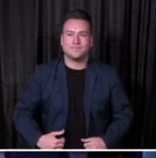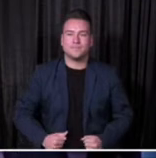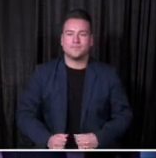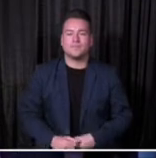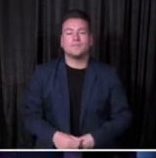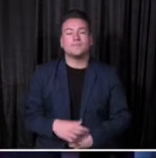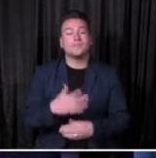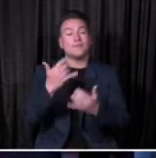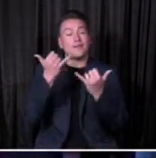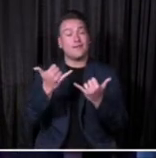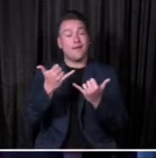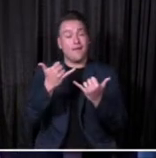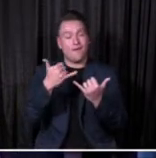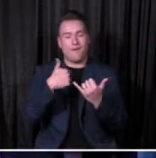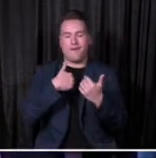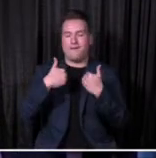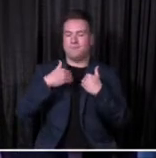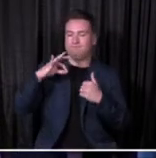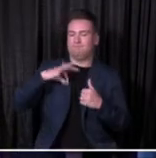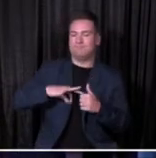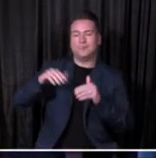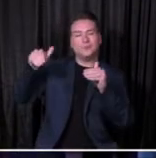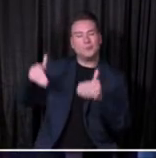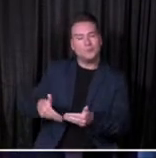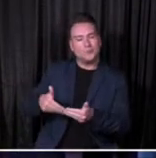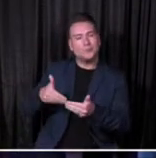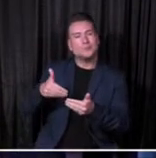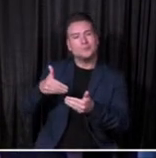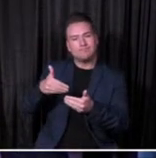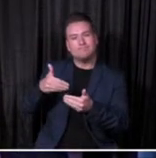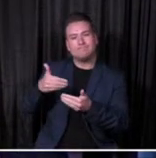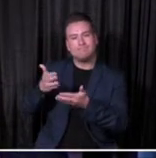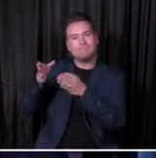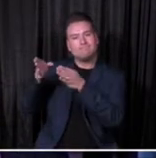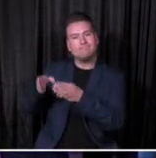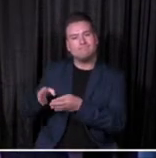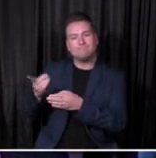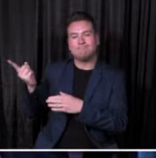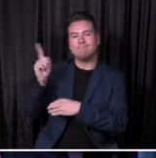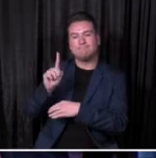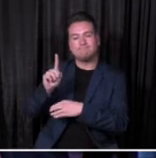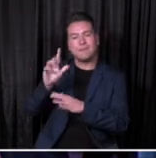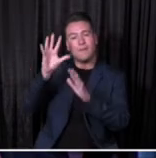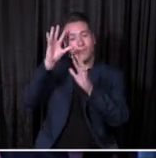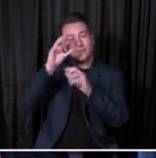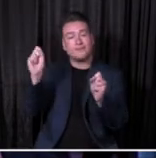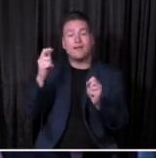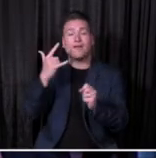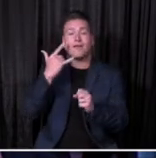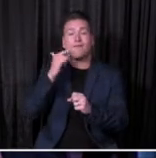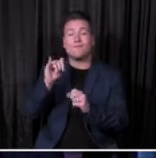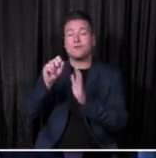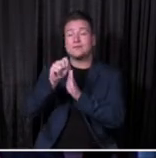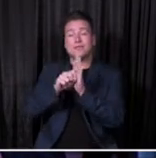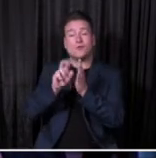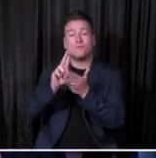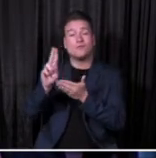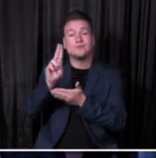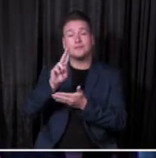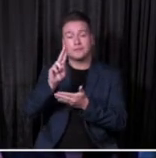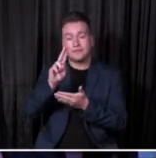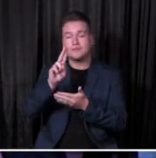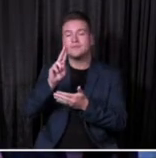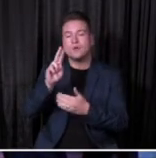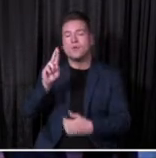I now have the privilege of introducing the individuals seated on the platform. President of California State University, Sacramento, Robert